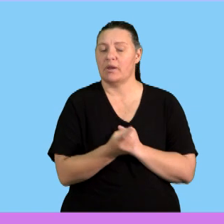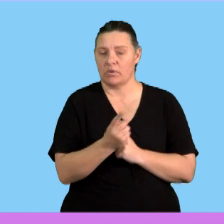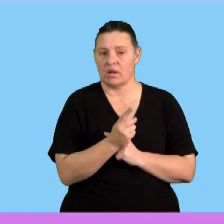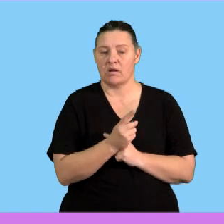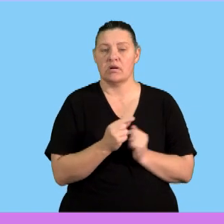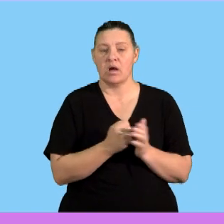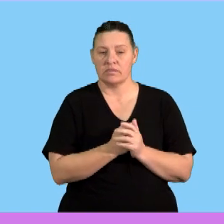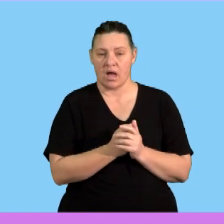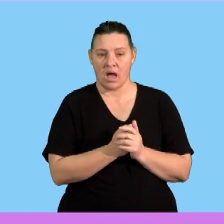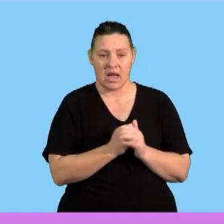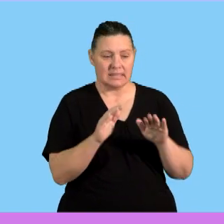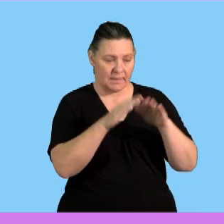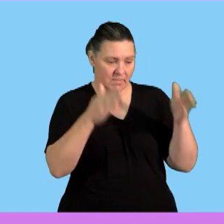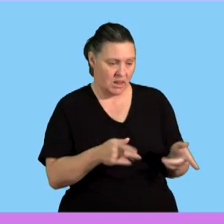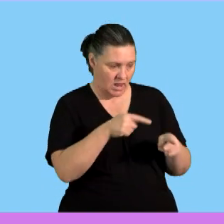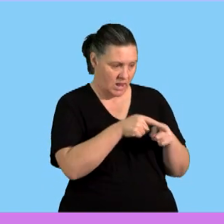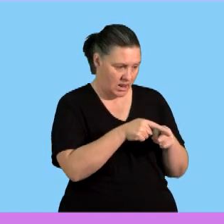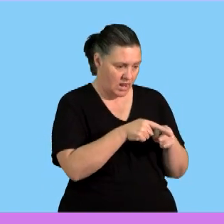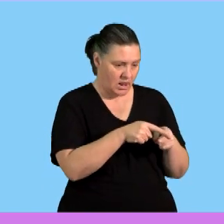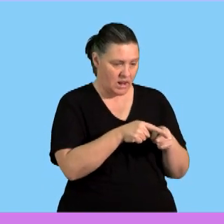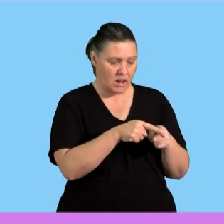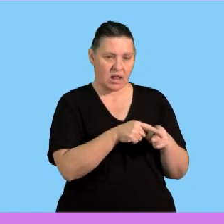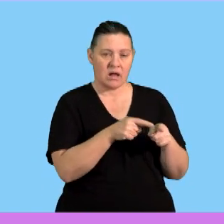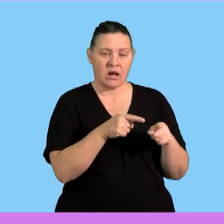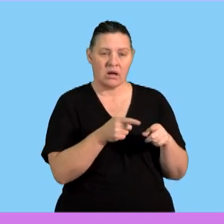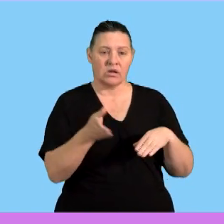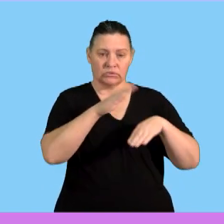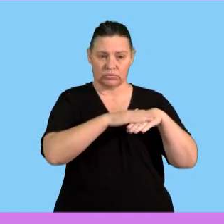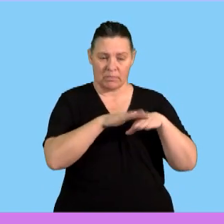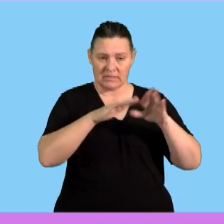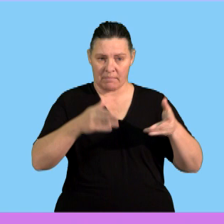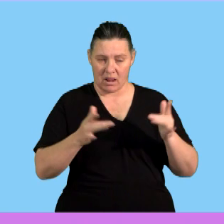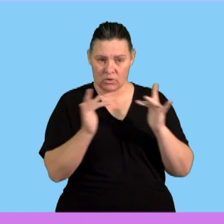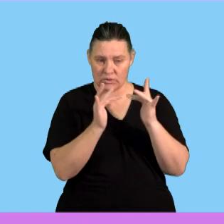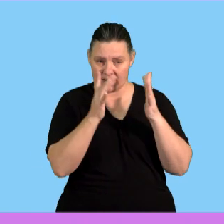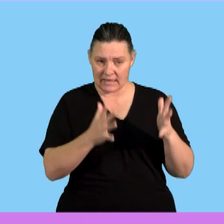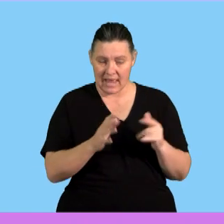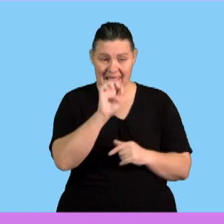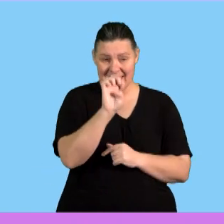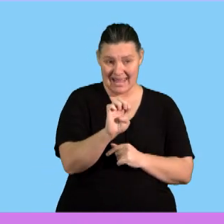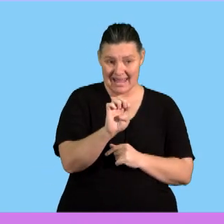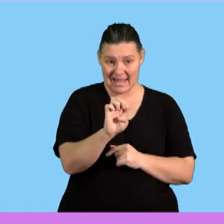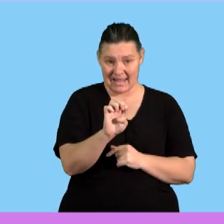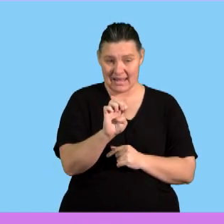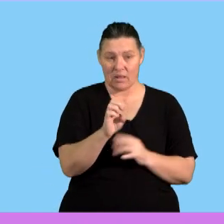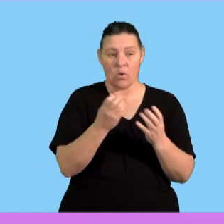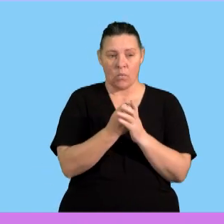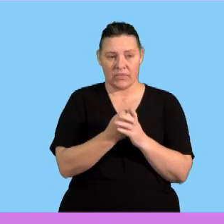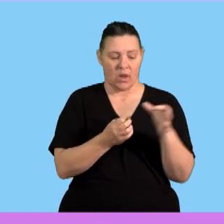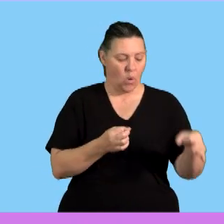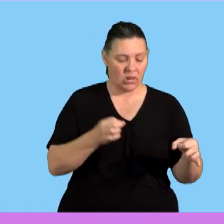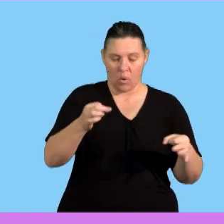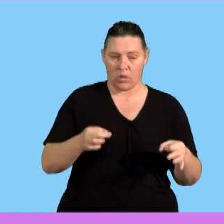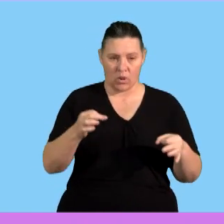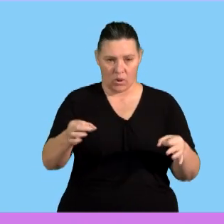So basically we are aligning the holes of the table connector, the top table connector here, which is E,